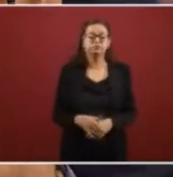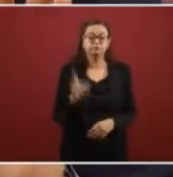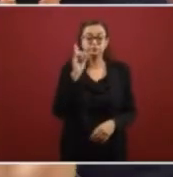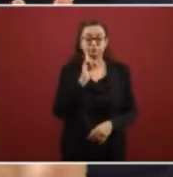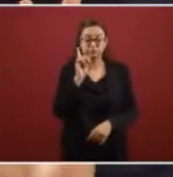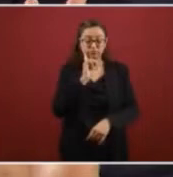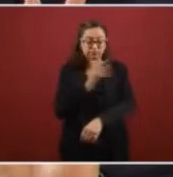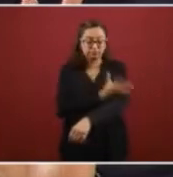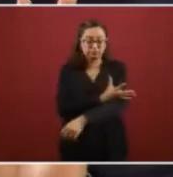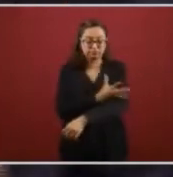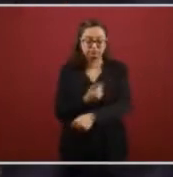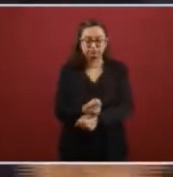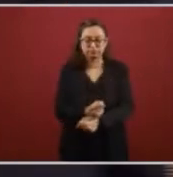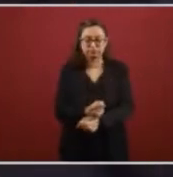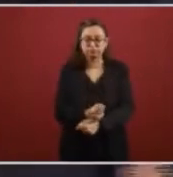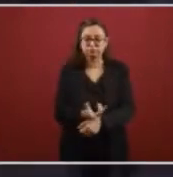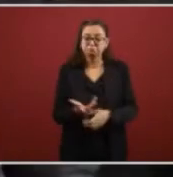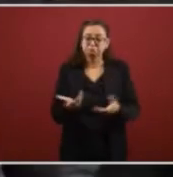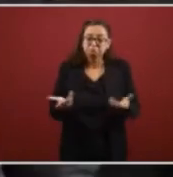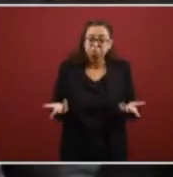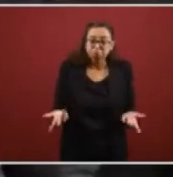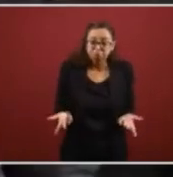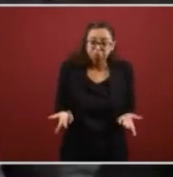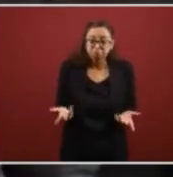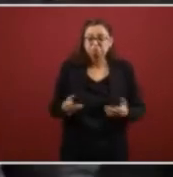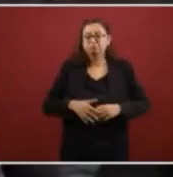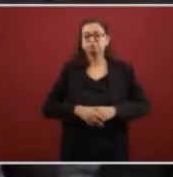and she's an honest woman.